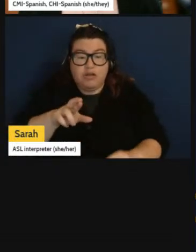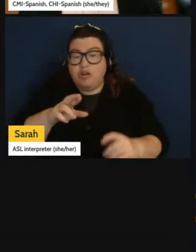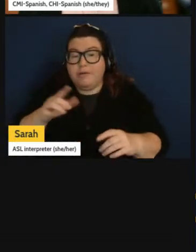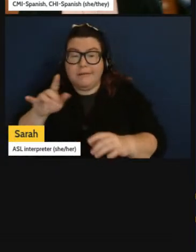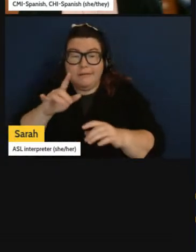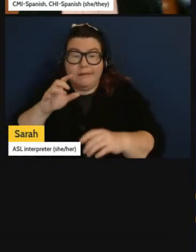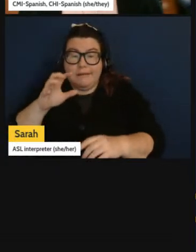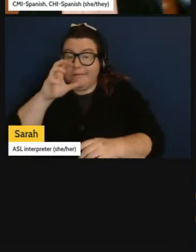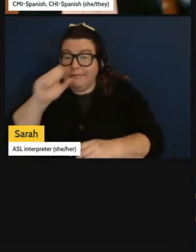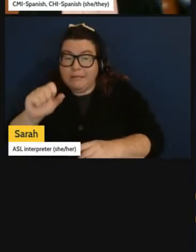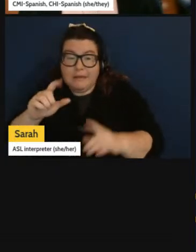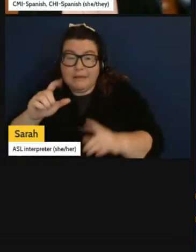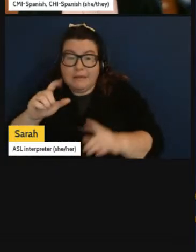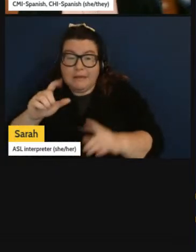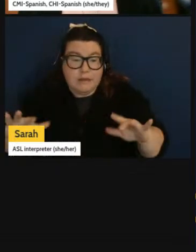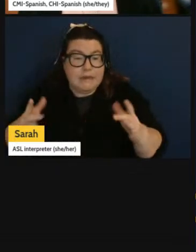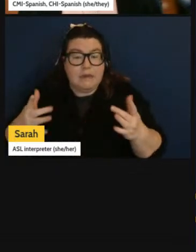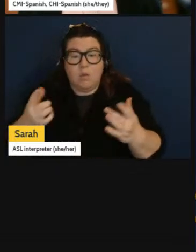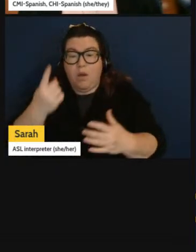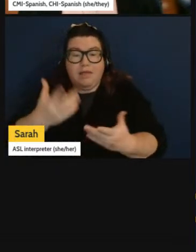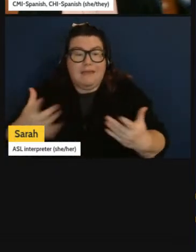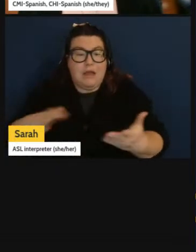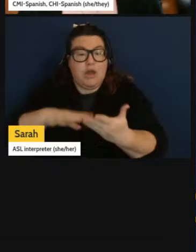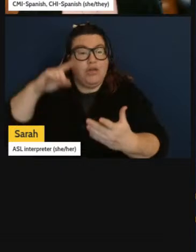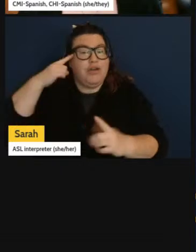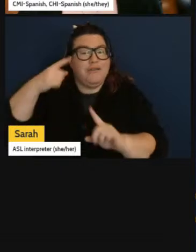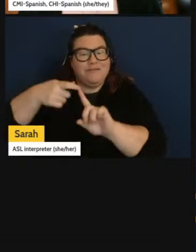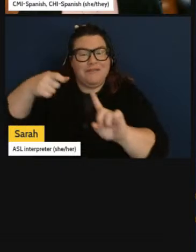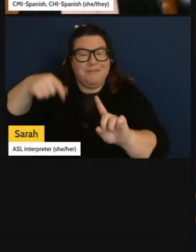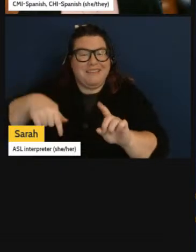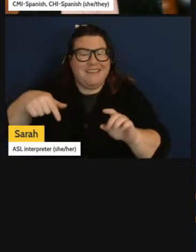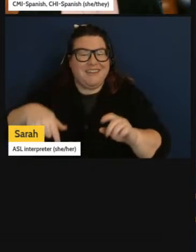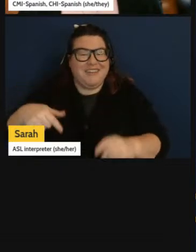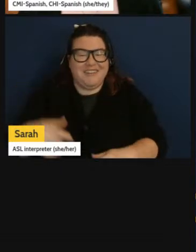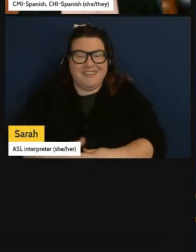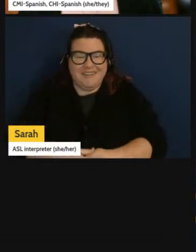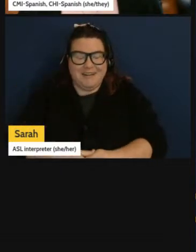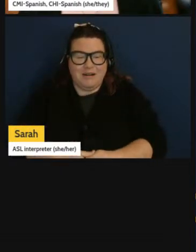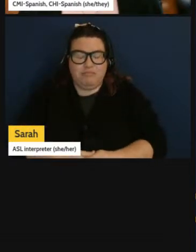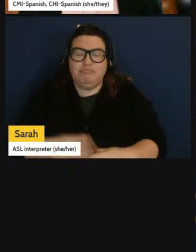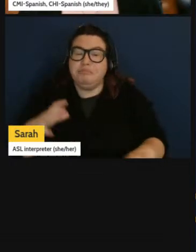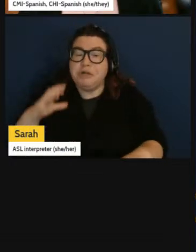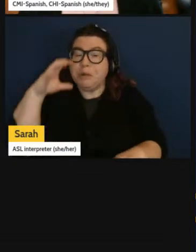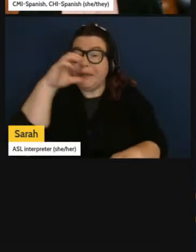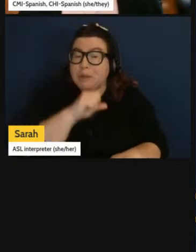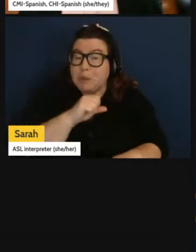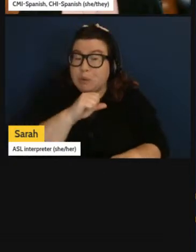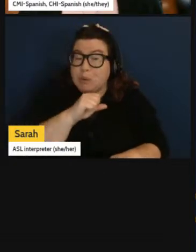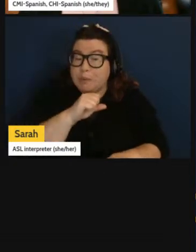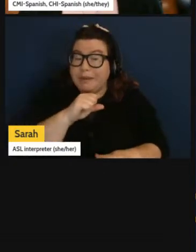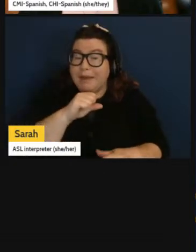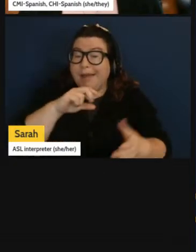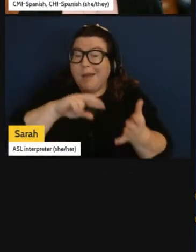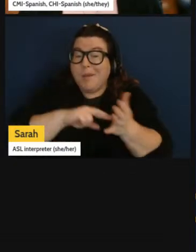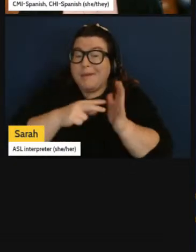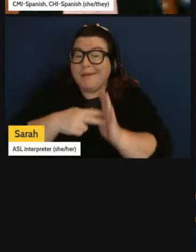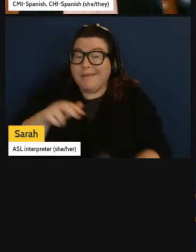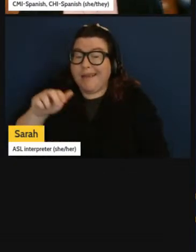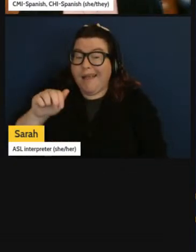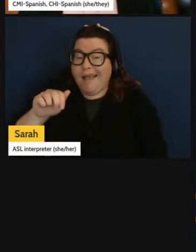maybe you're like, maybe this is the one thing you learned from the workshop. To assume makes an ass out of you and